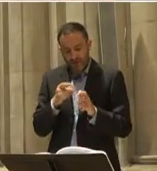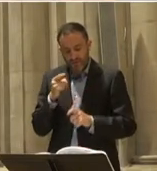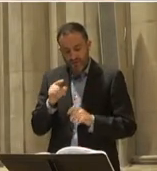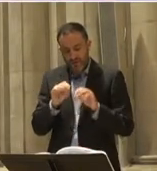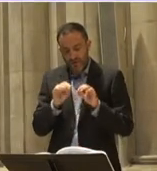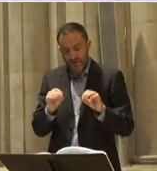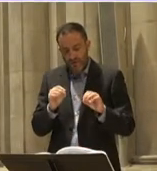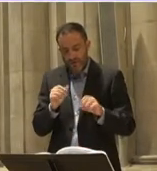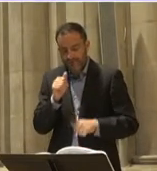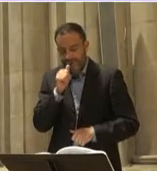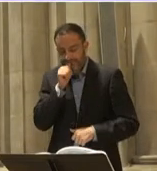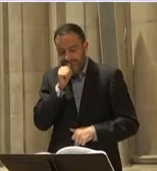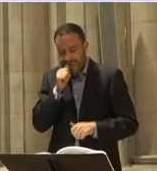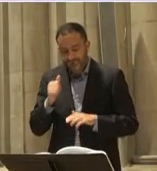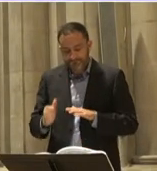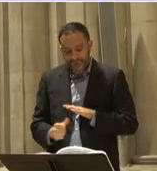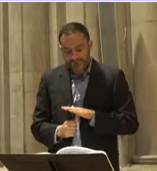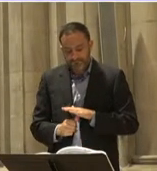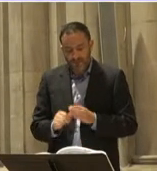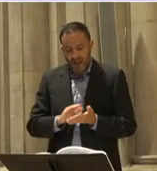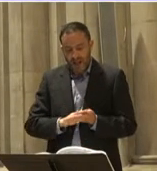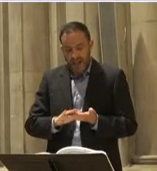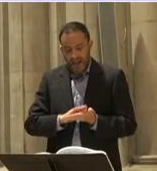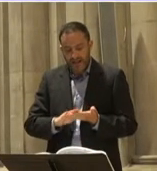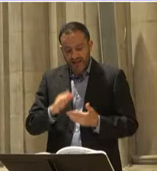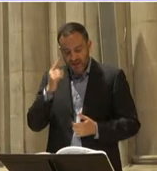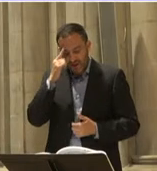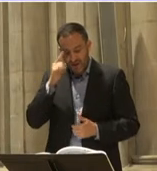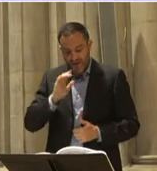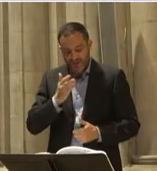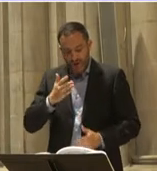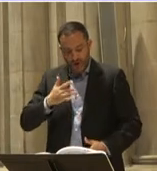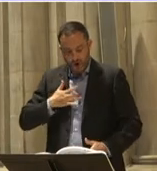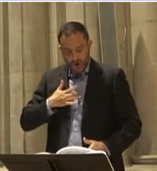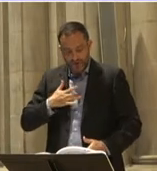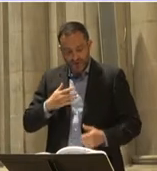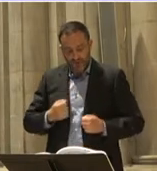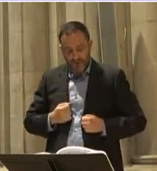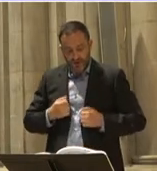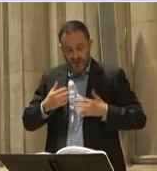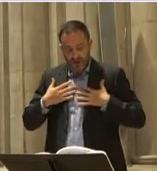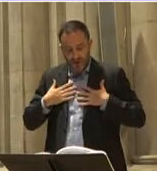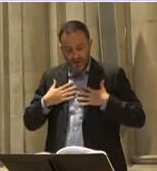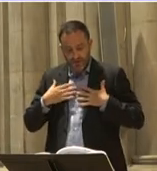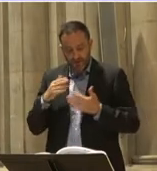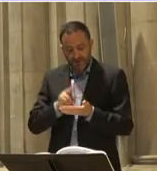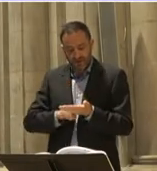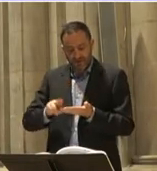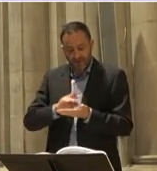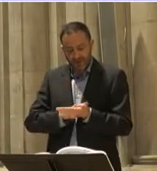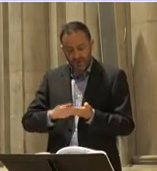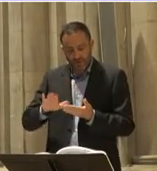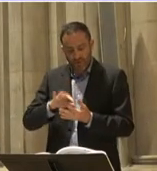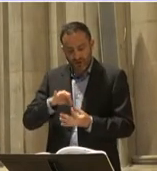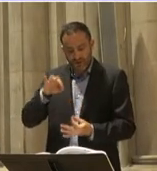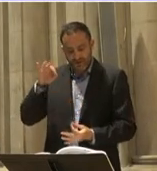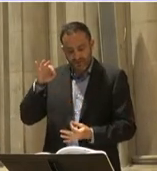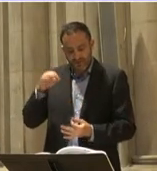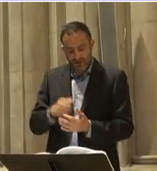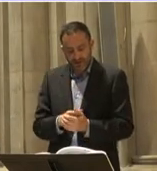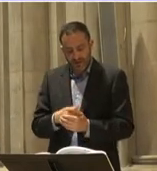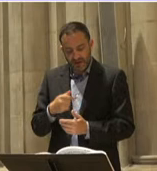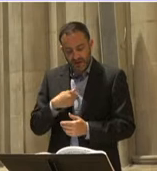and from you no secrets are hid. Cleanse the thoughts of our hearts by the inspiration of your